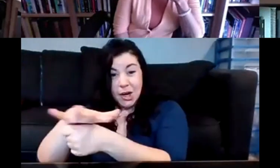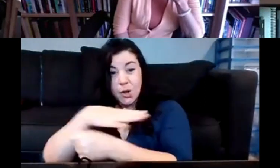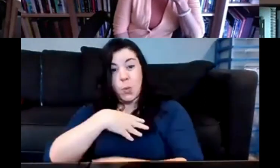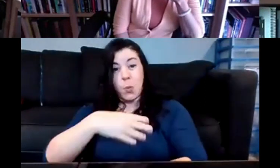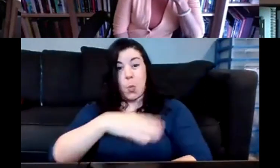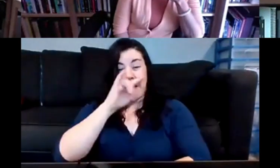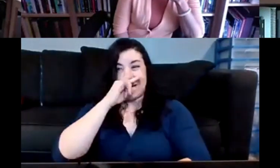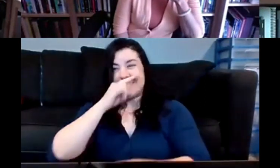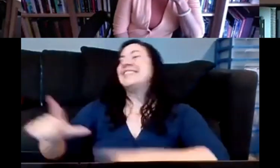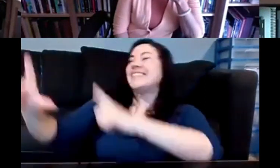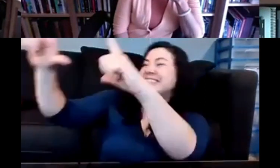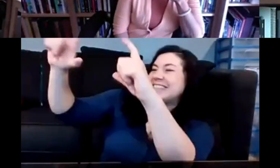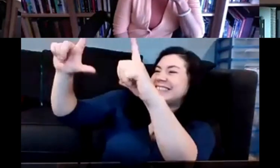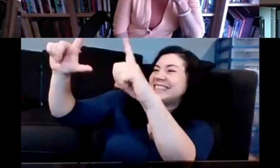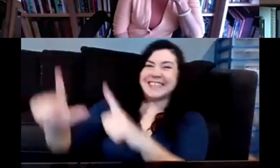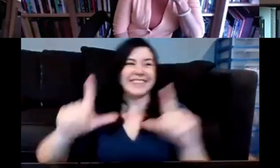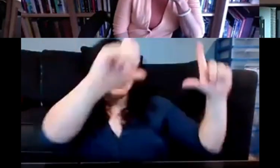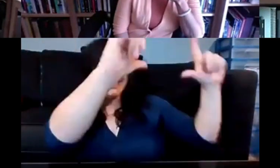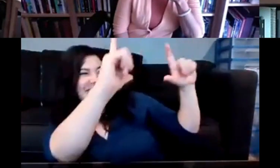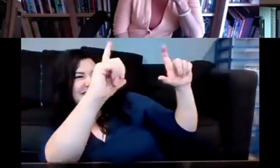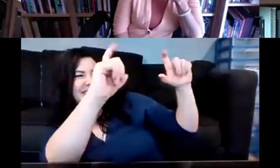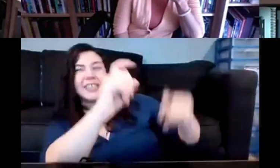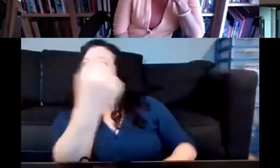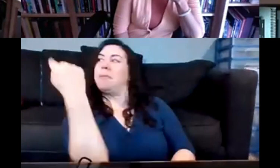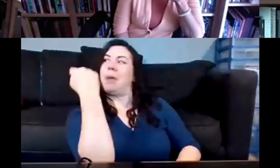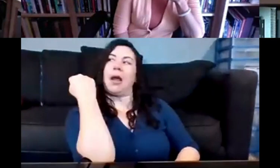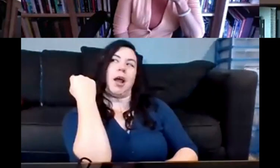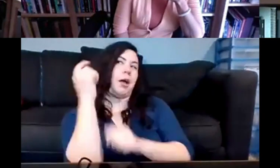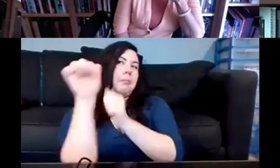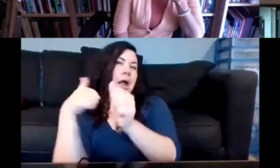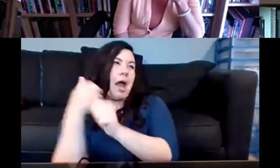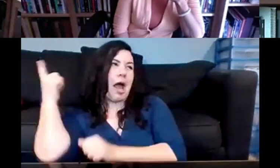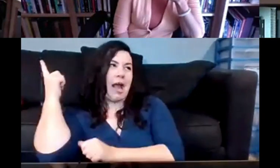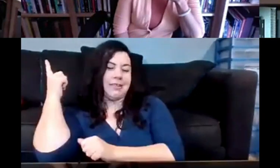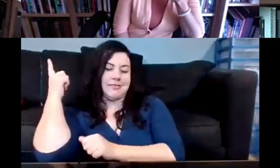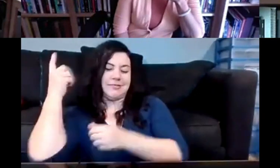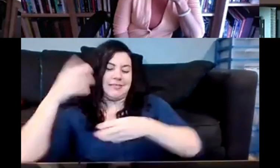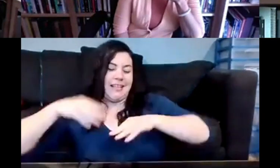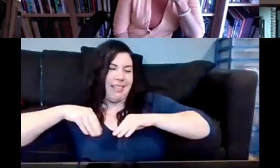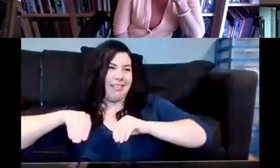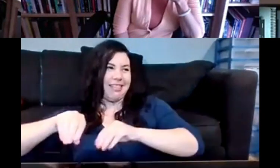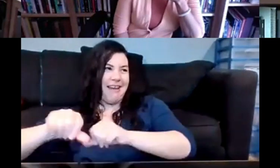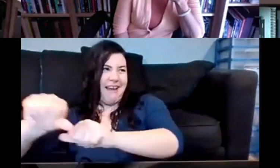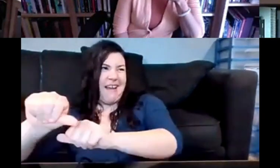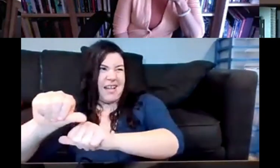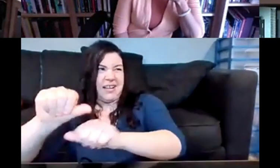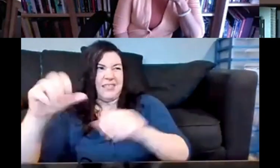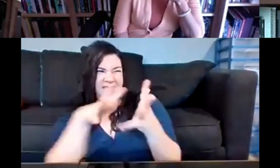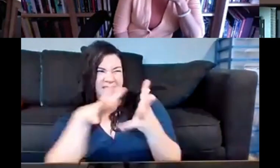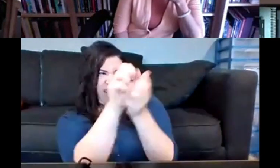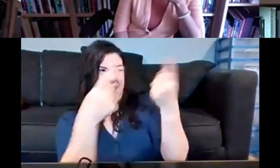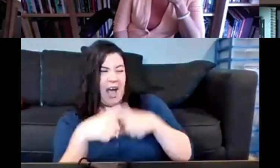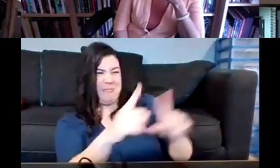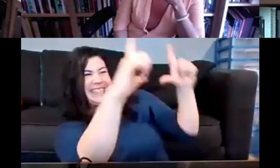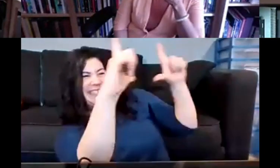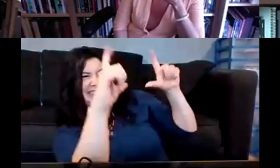taking photos of themselves with a backdrop of lynching soil. And so that really